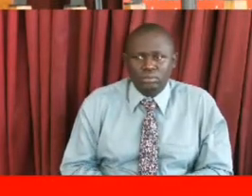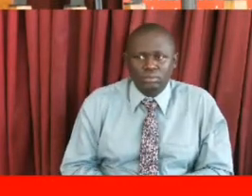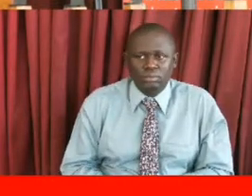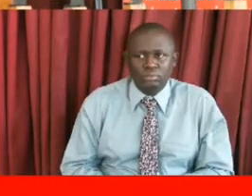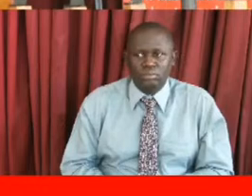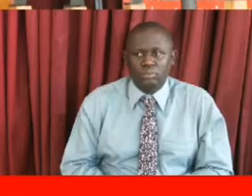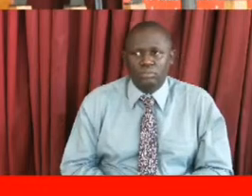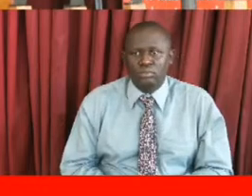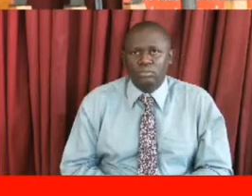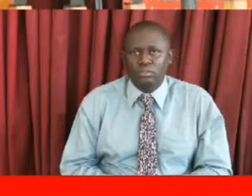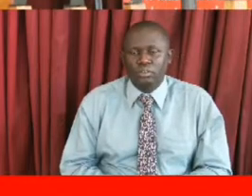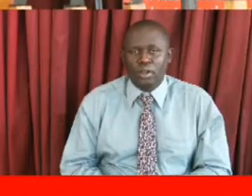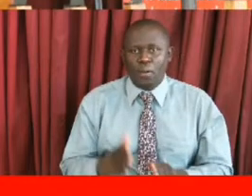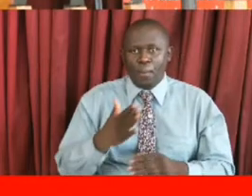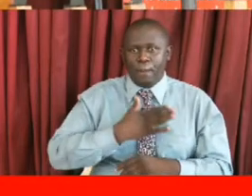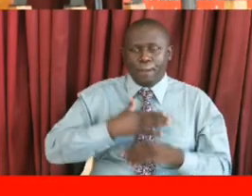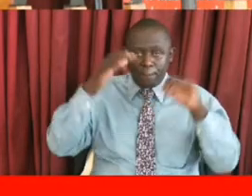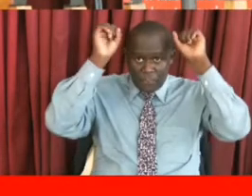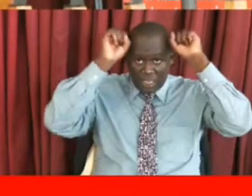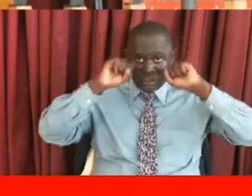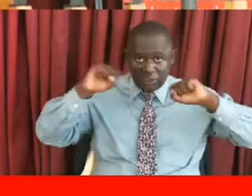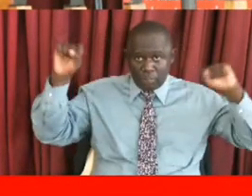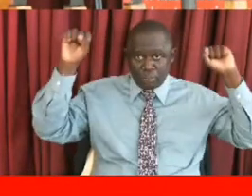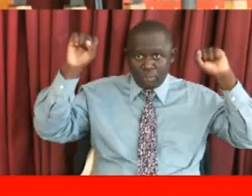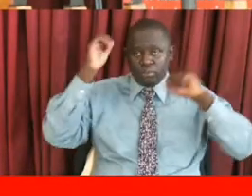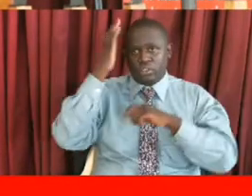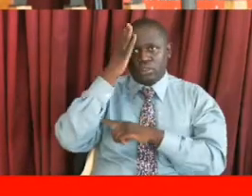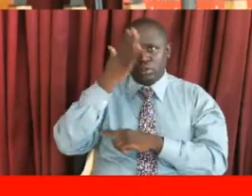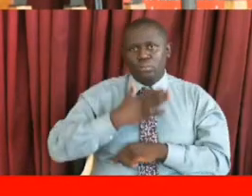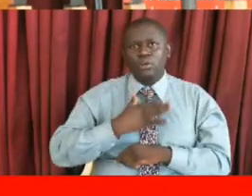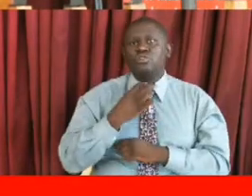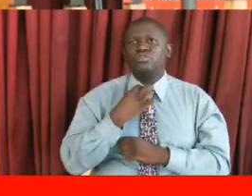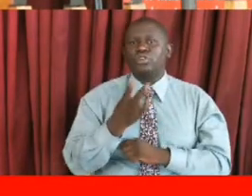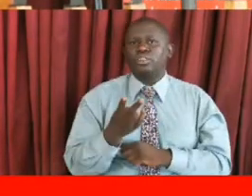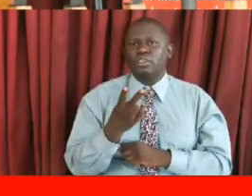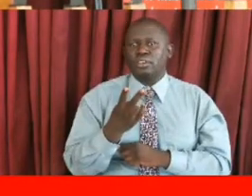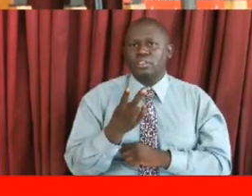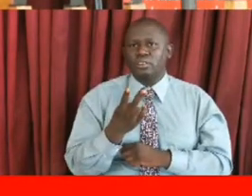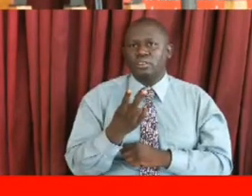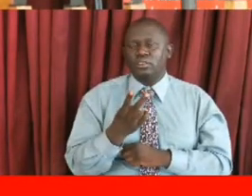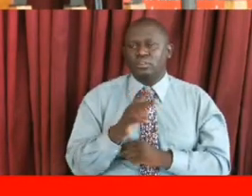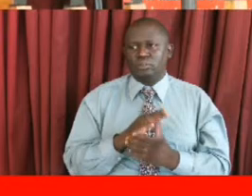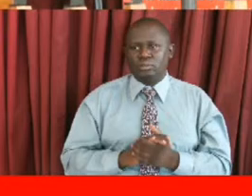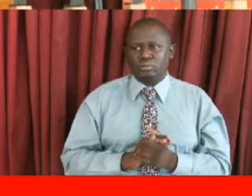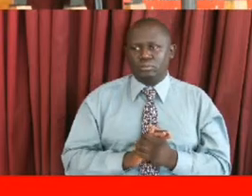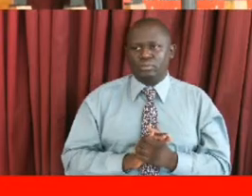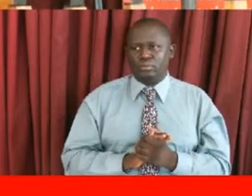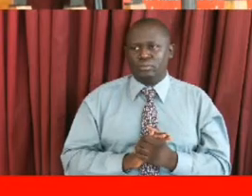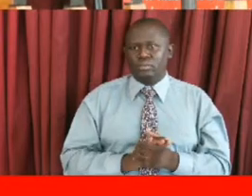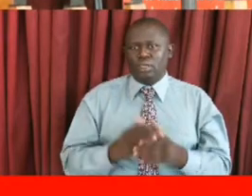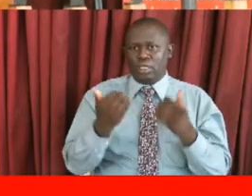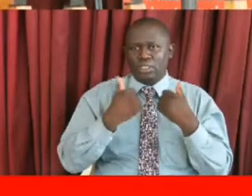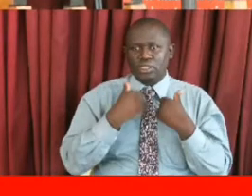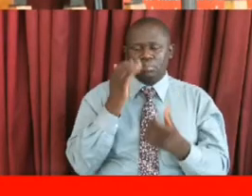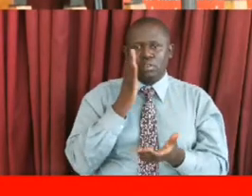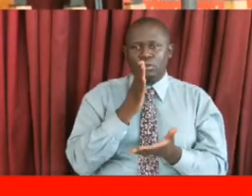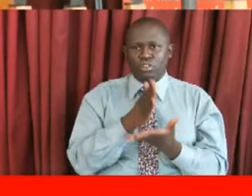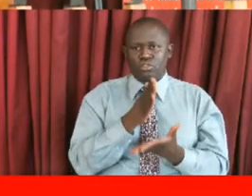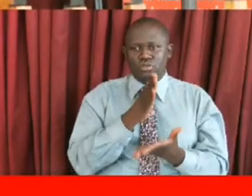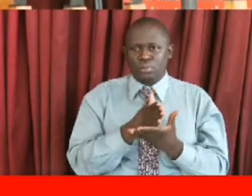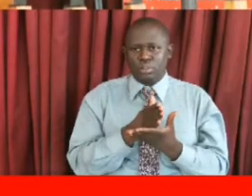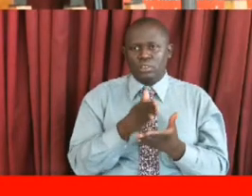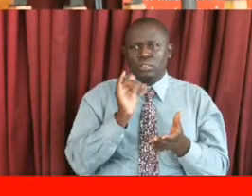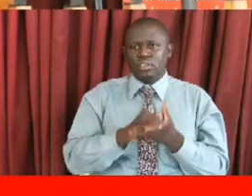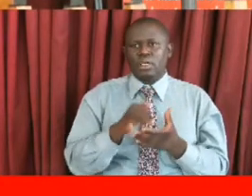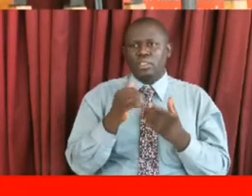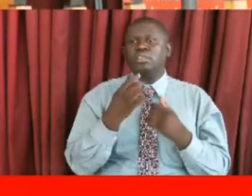Lord my sheep know my voice my voice has been proven to them to be true and it